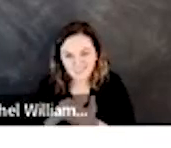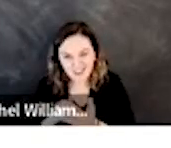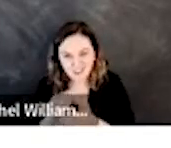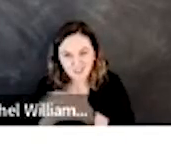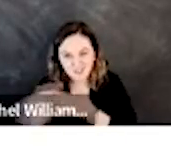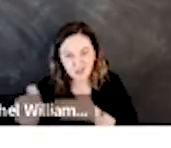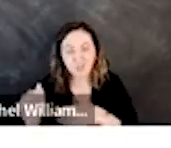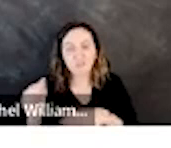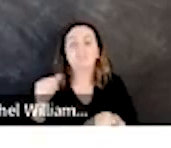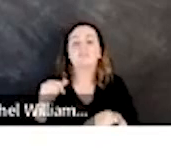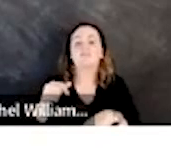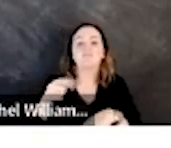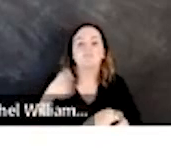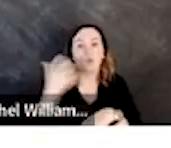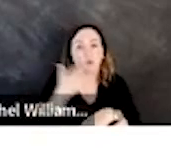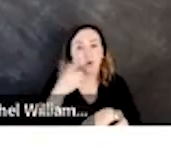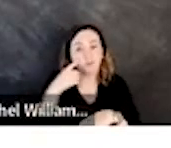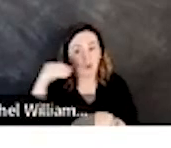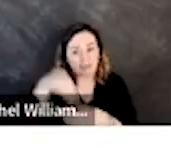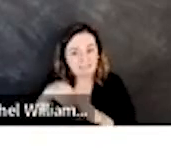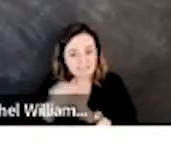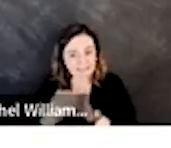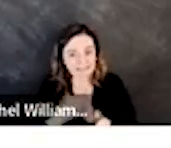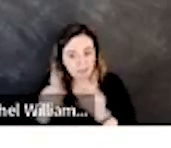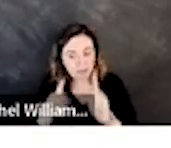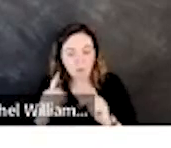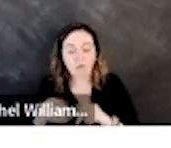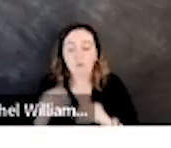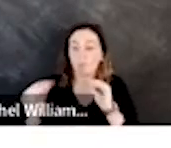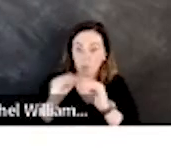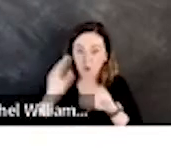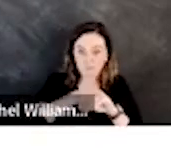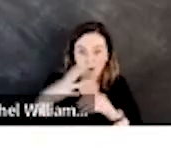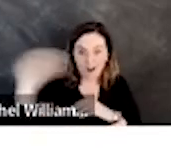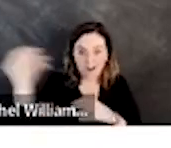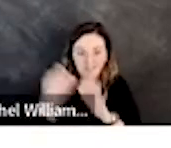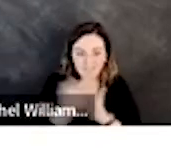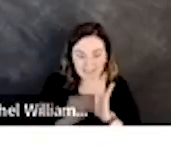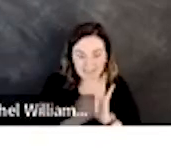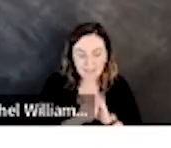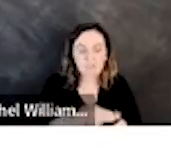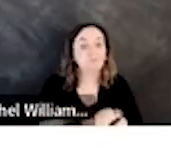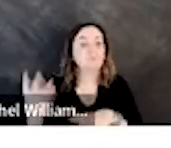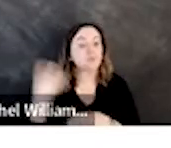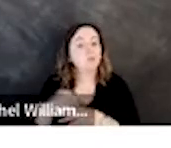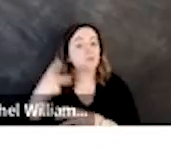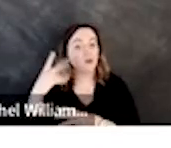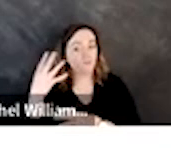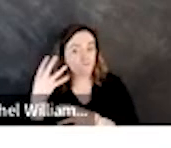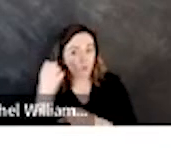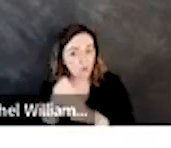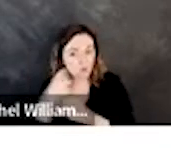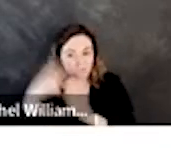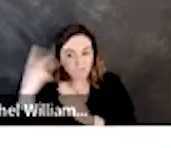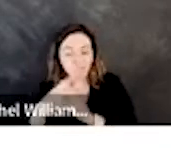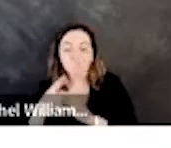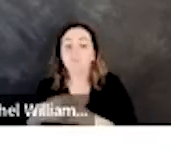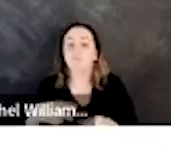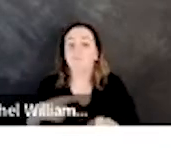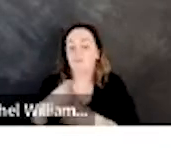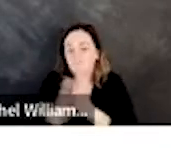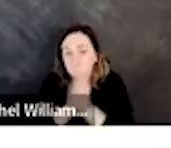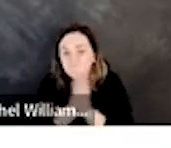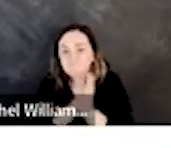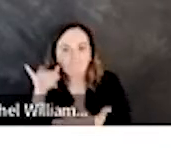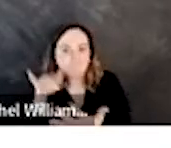$208,000 for out-of-state students. The award includes a four-year program of academic enrichment